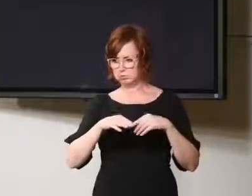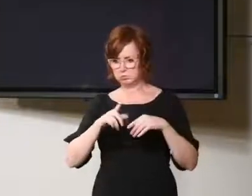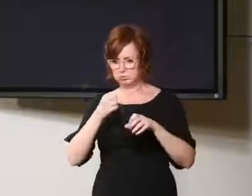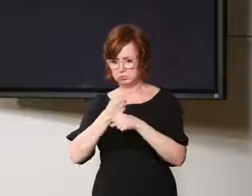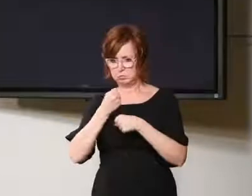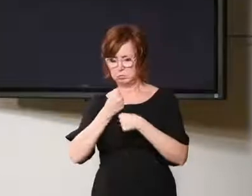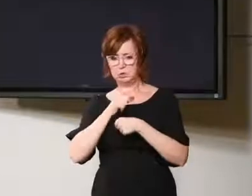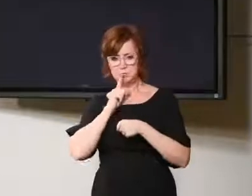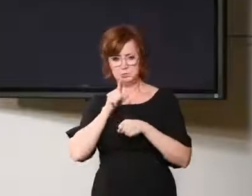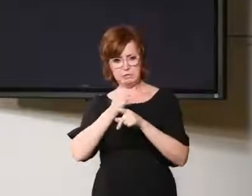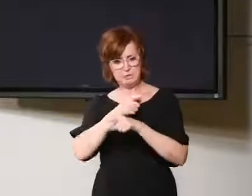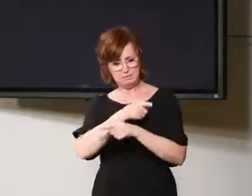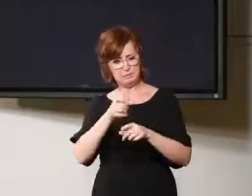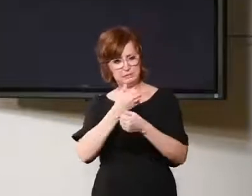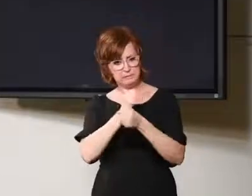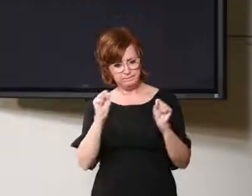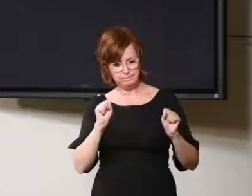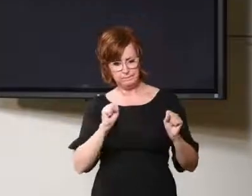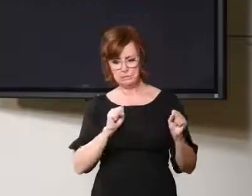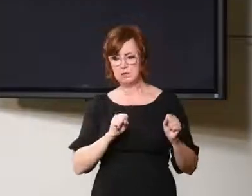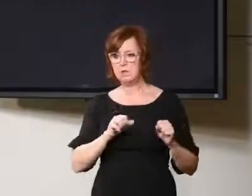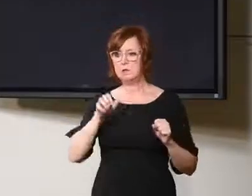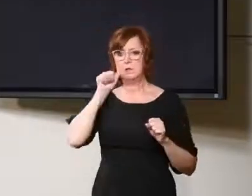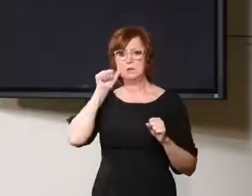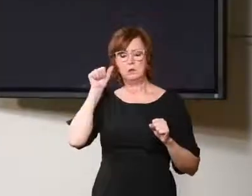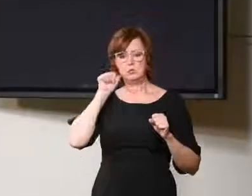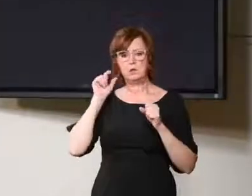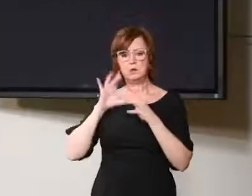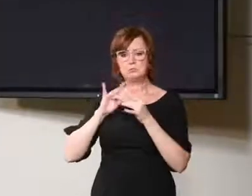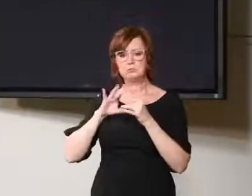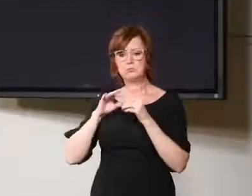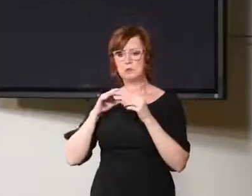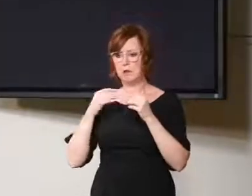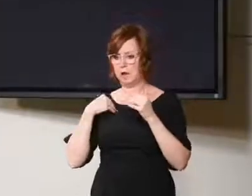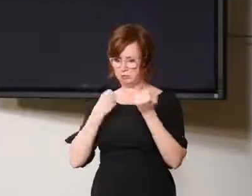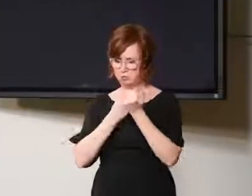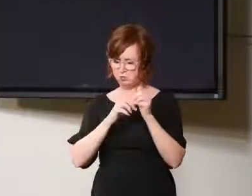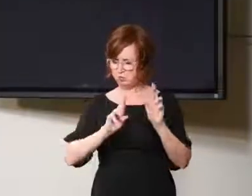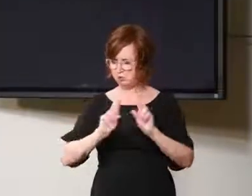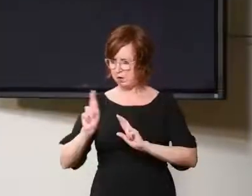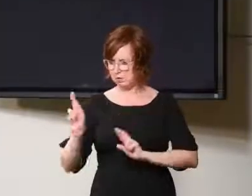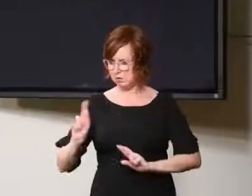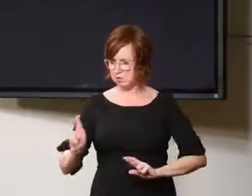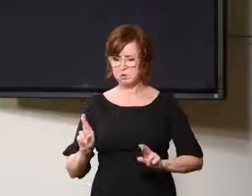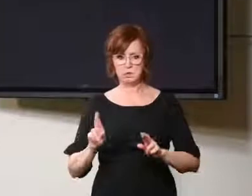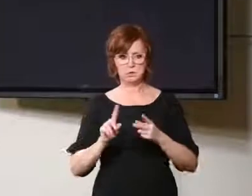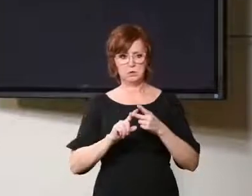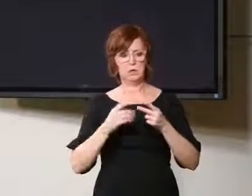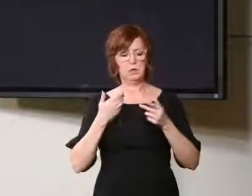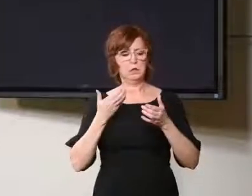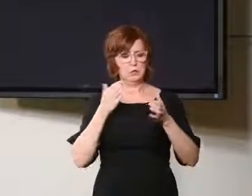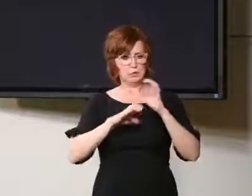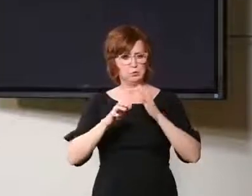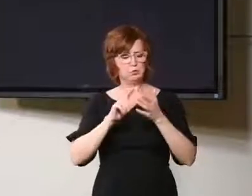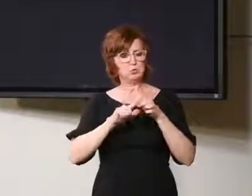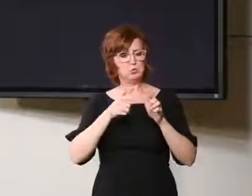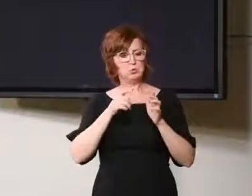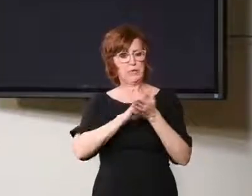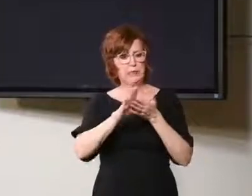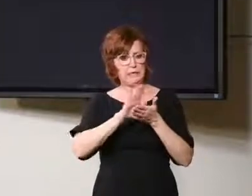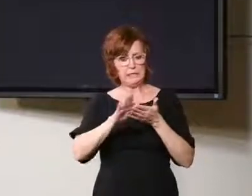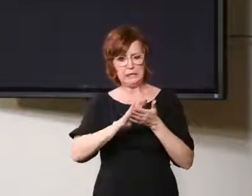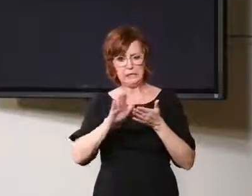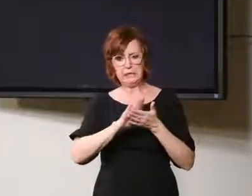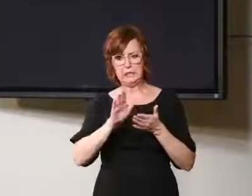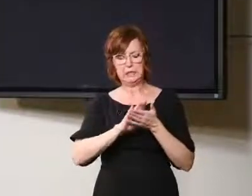with respect to some of the supports that have been provided to ensure that the proper cleaning and sterilization can